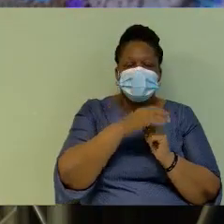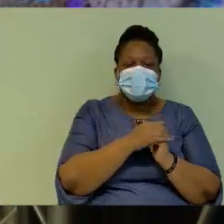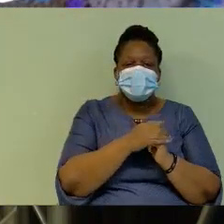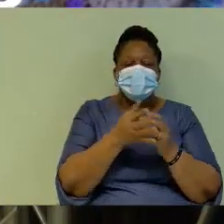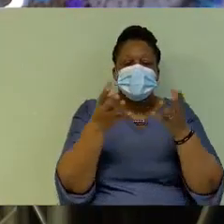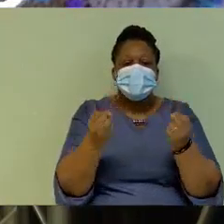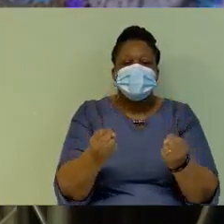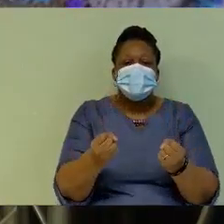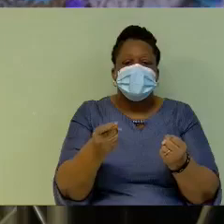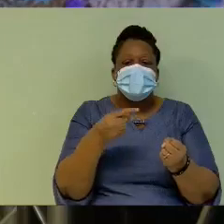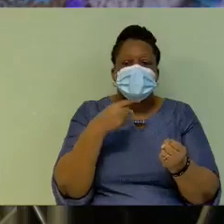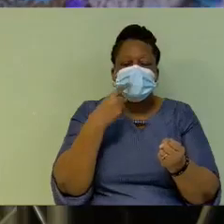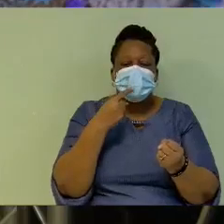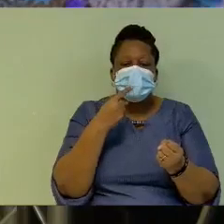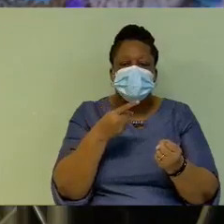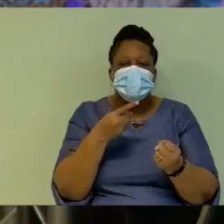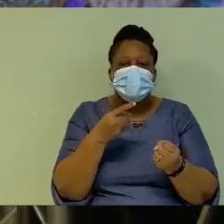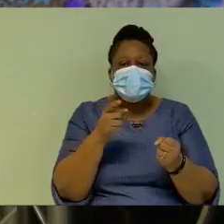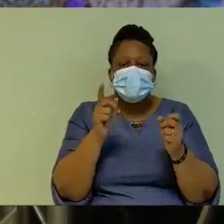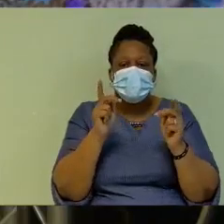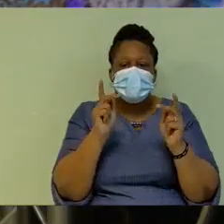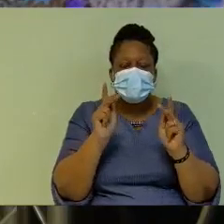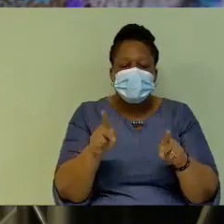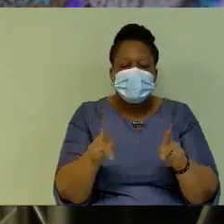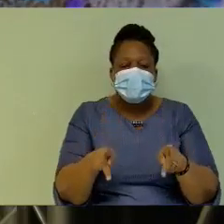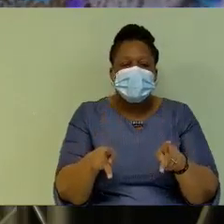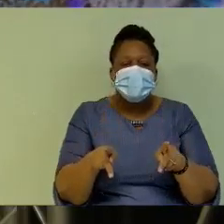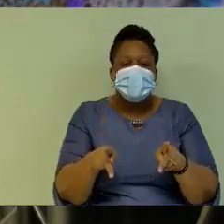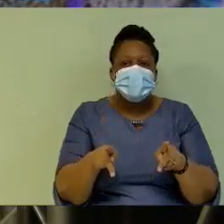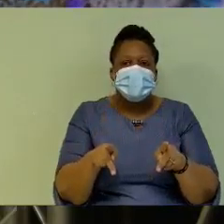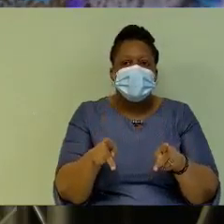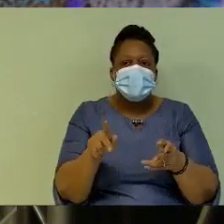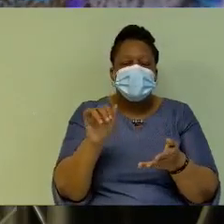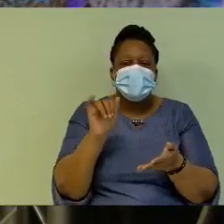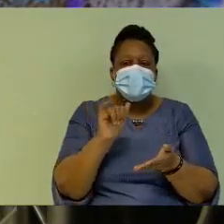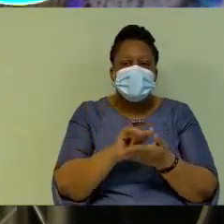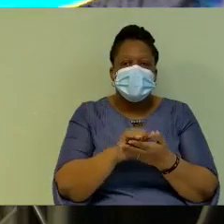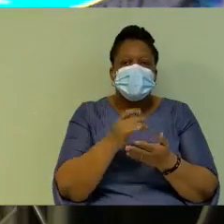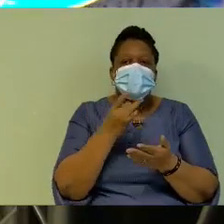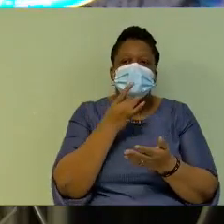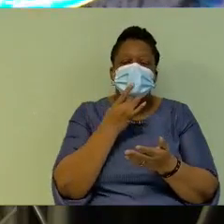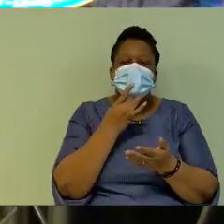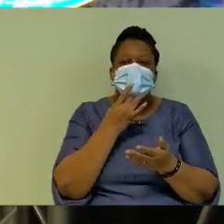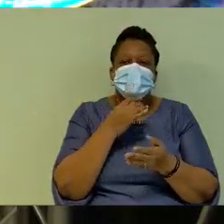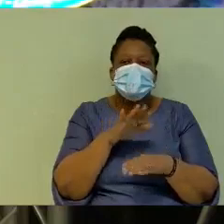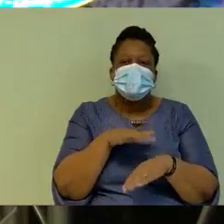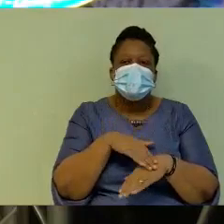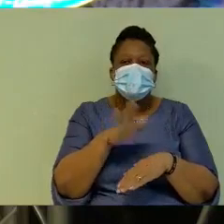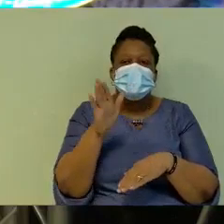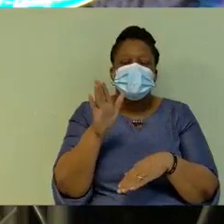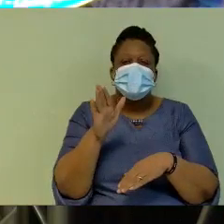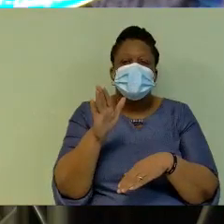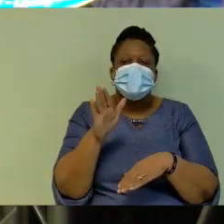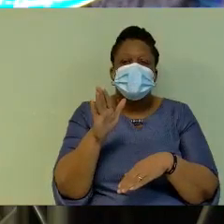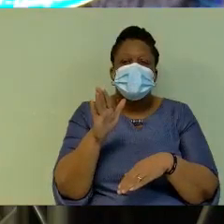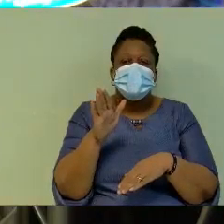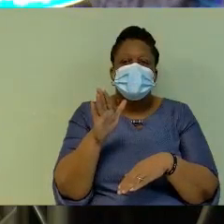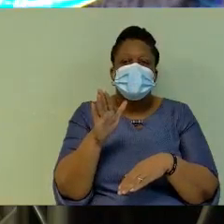Skellig would like to advise the general public that an electricity supply outage will